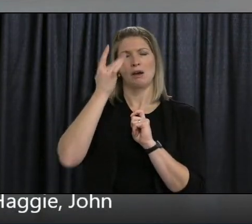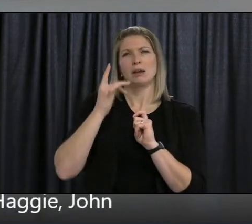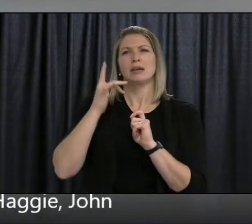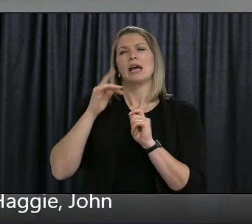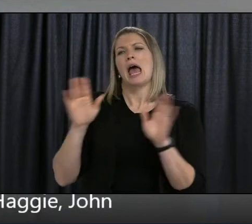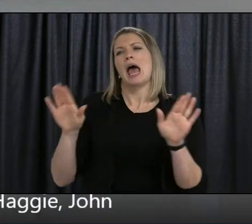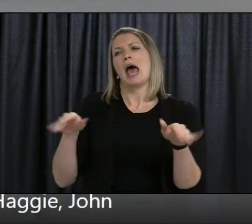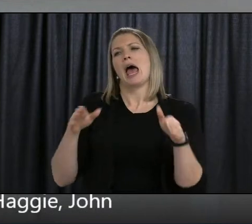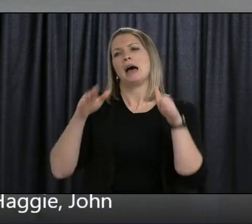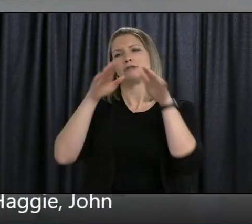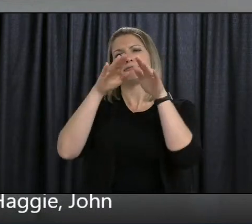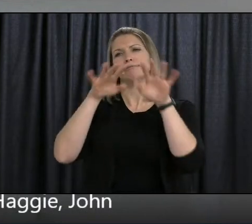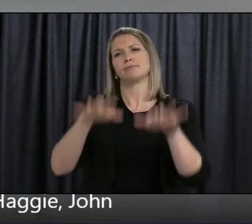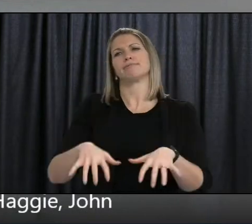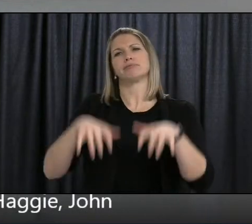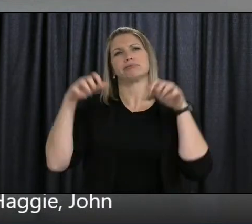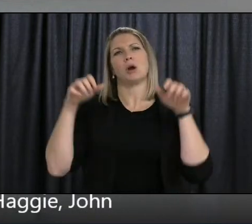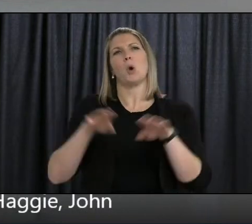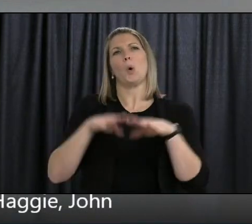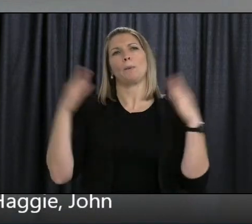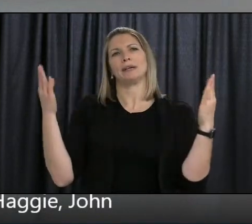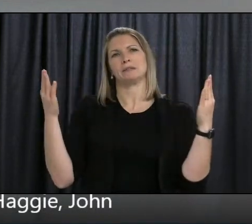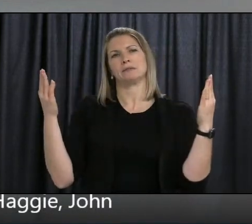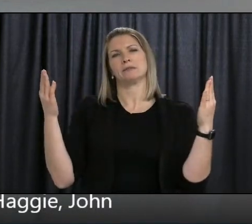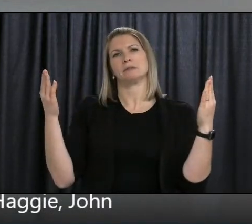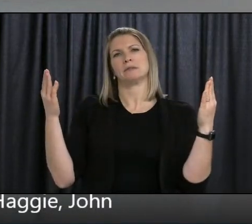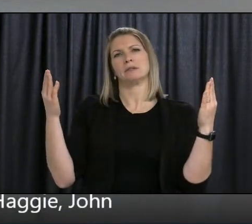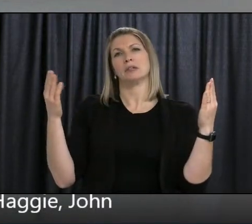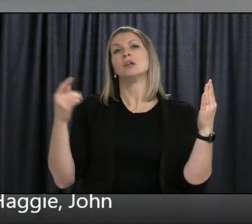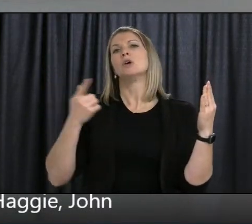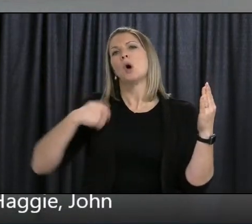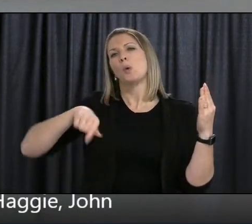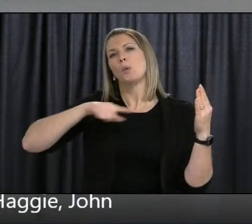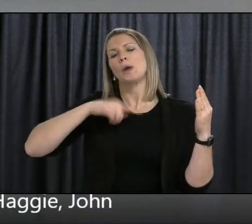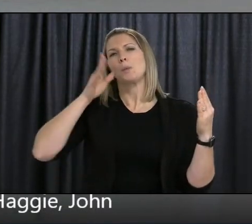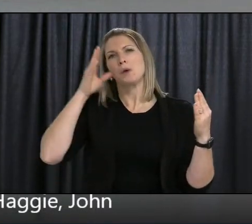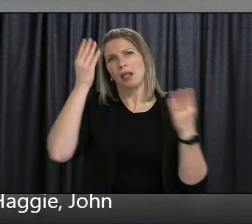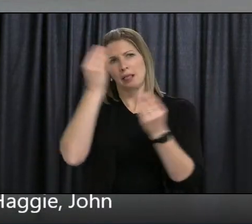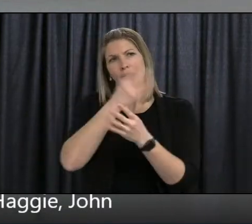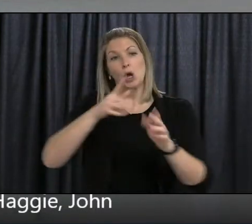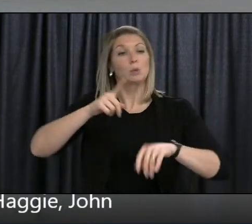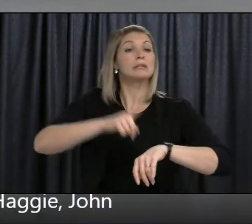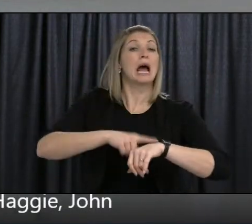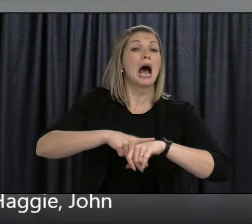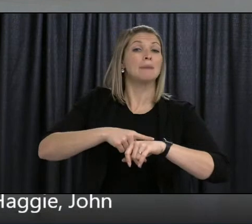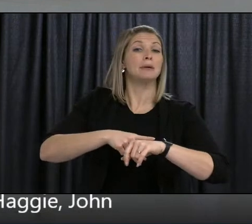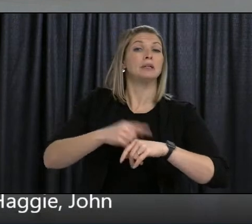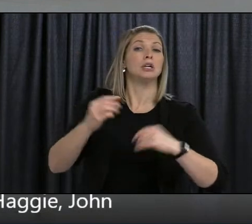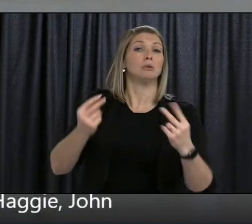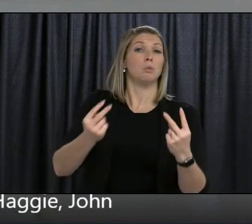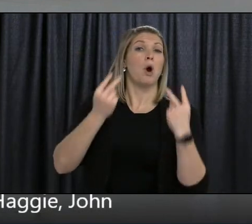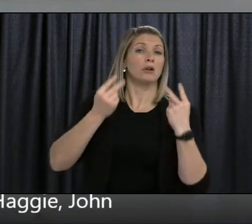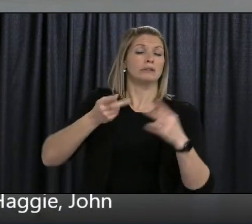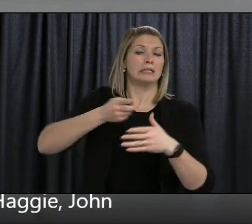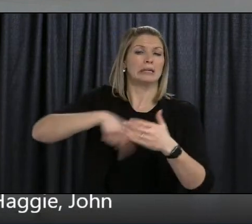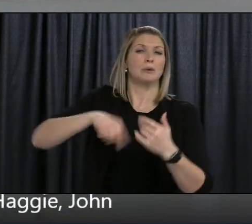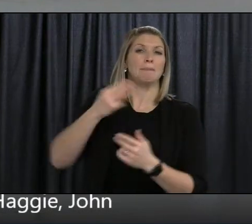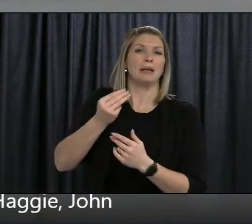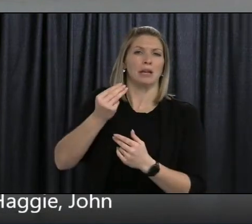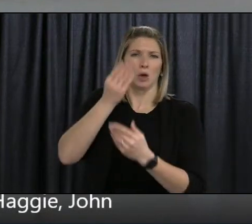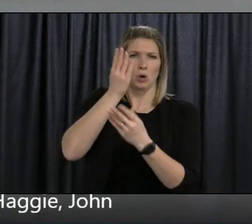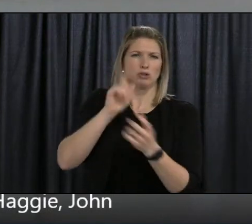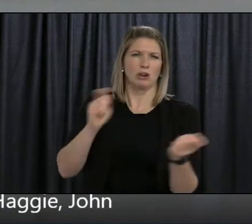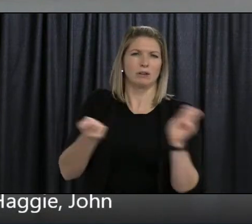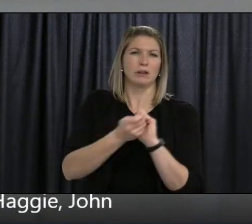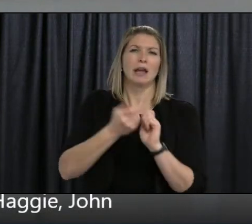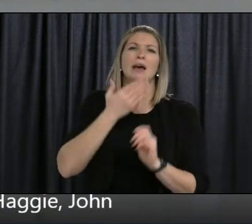House at 1:30, and we will do our best to advise you promptly and as early as we can about that. So again, have a good weekend,